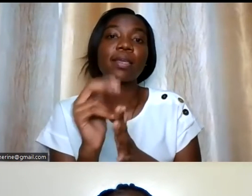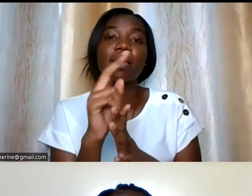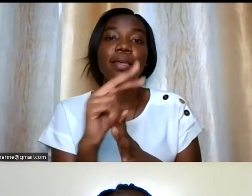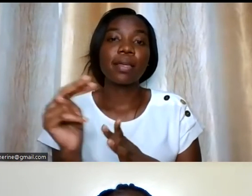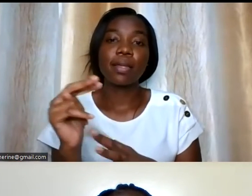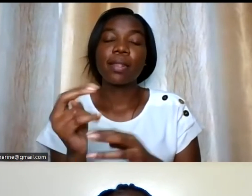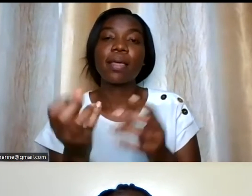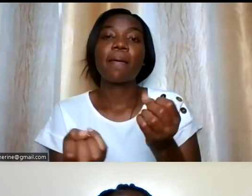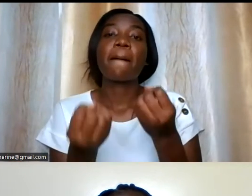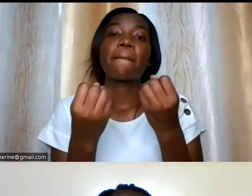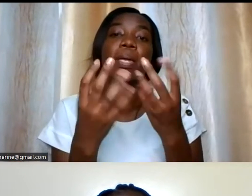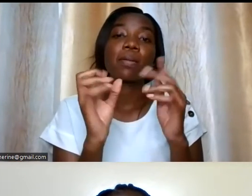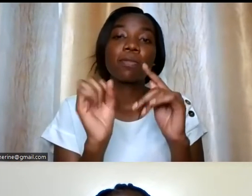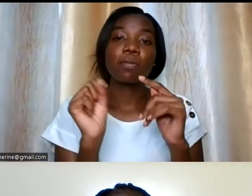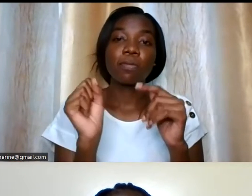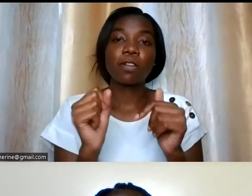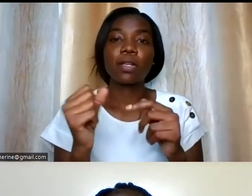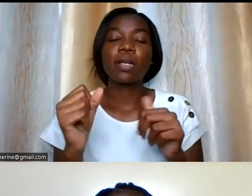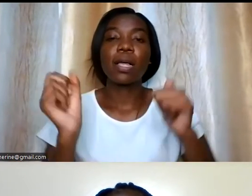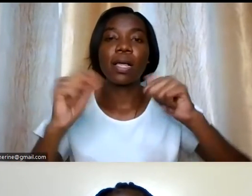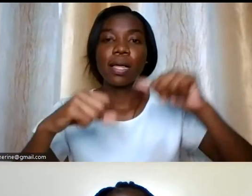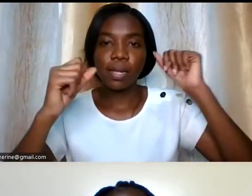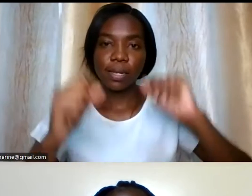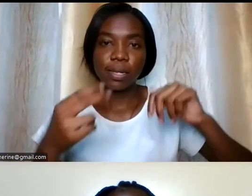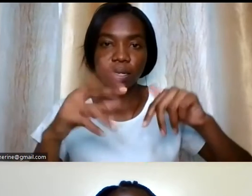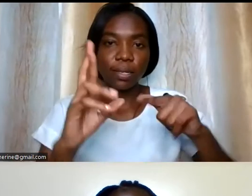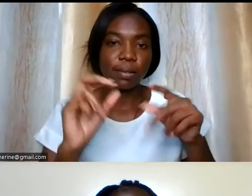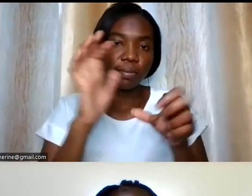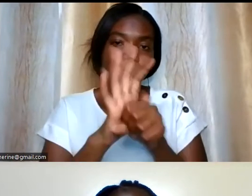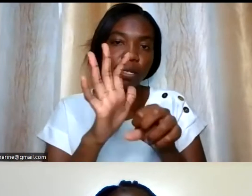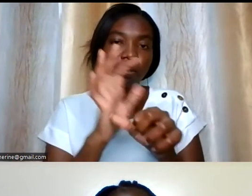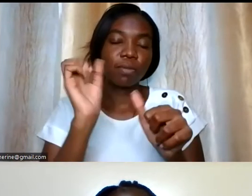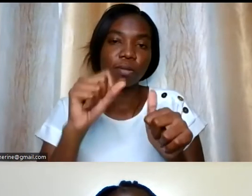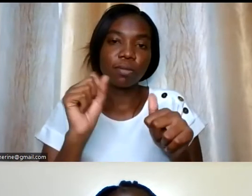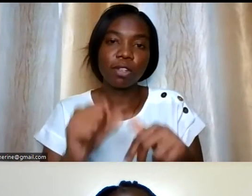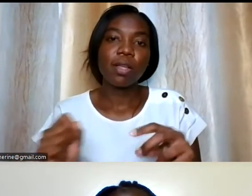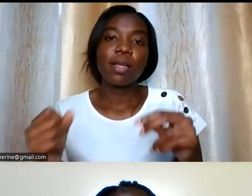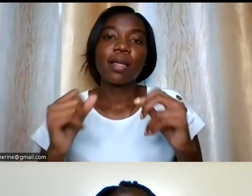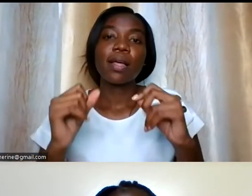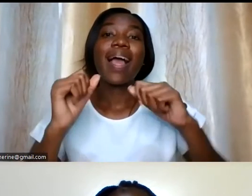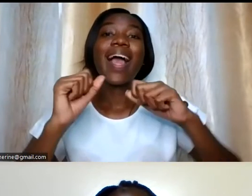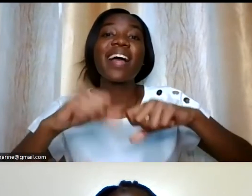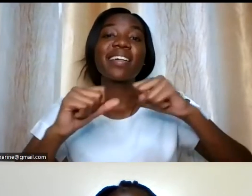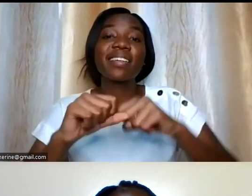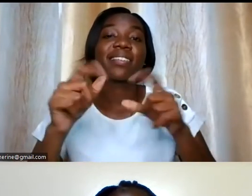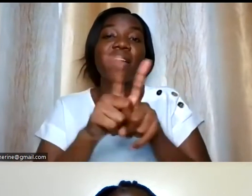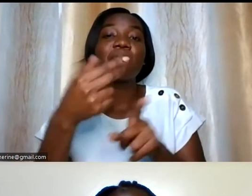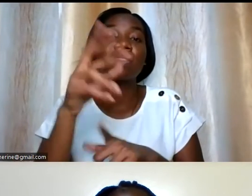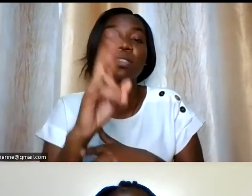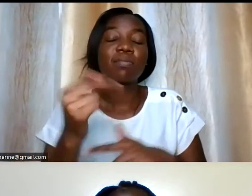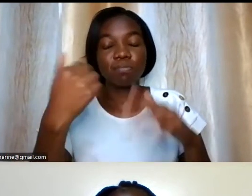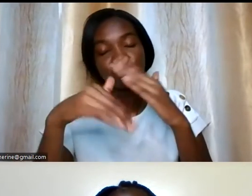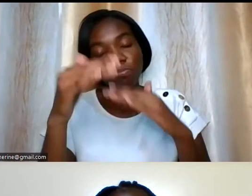many would agree, many HRs would agree that just like any other professions or professionals, we